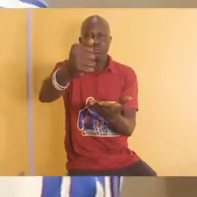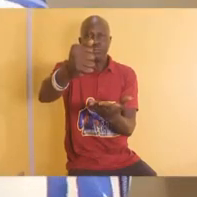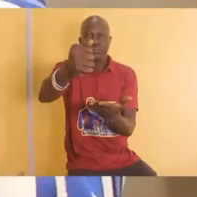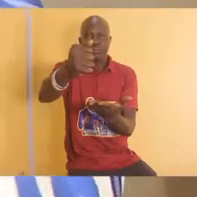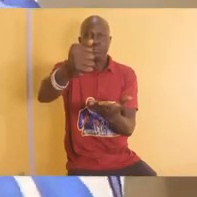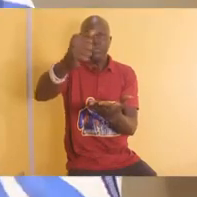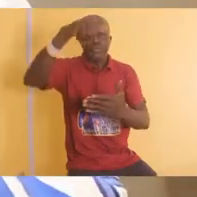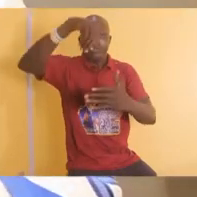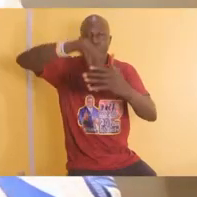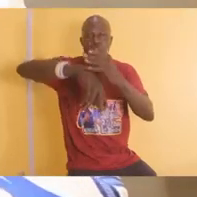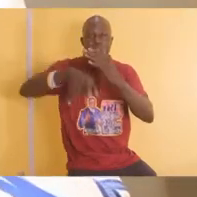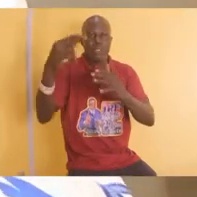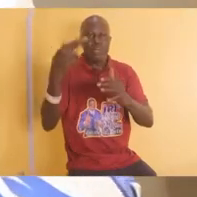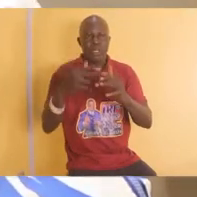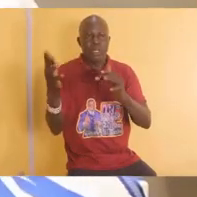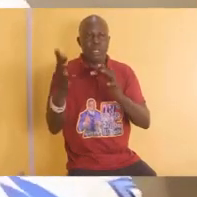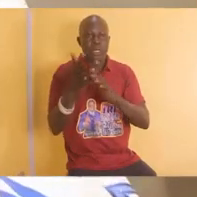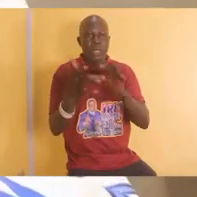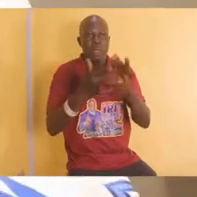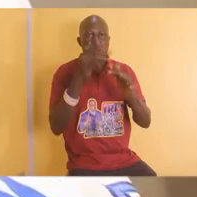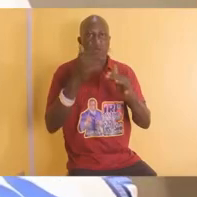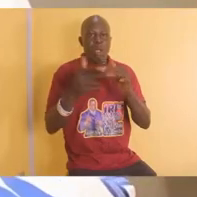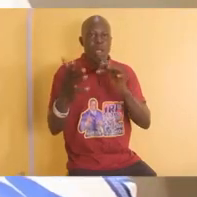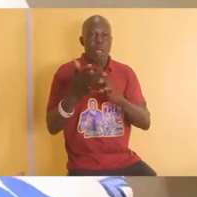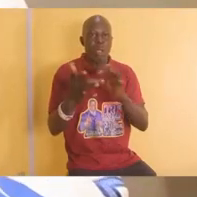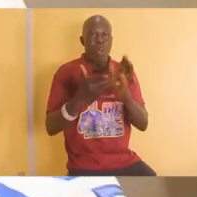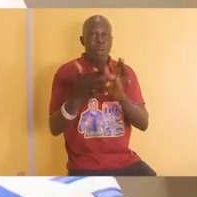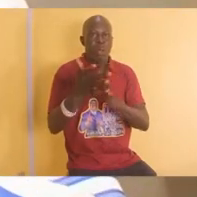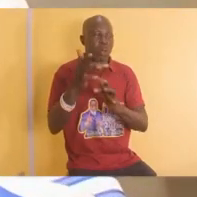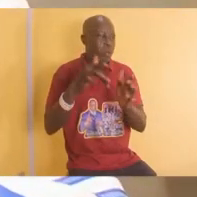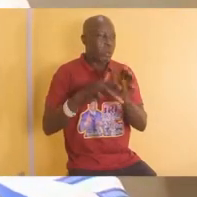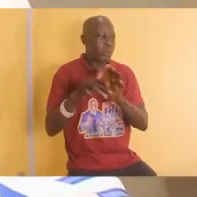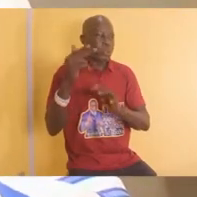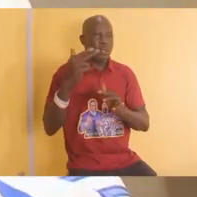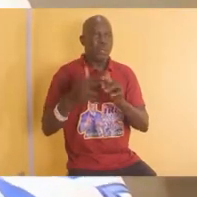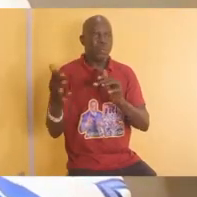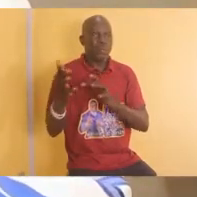would you want me under ya? Oh, one need ya.